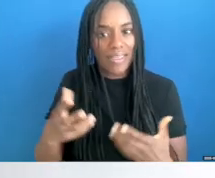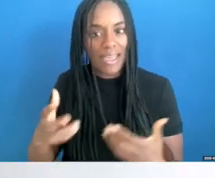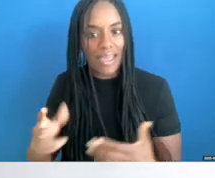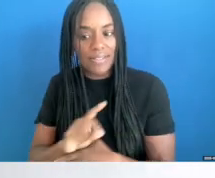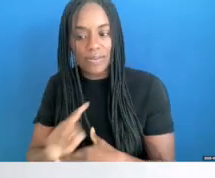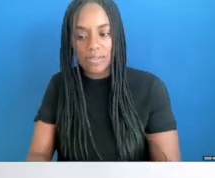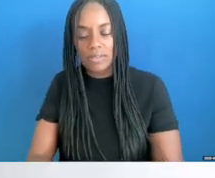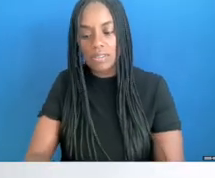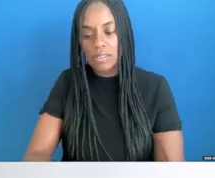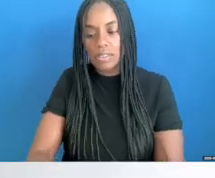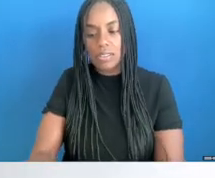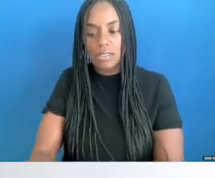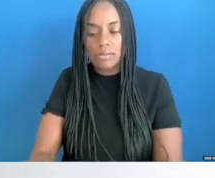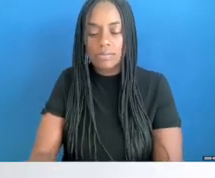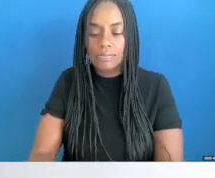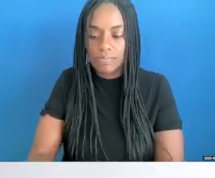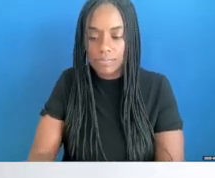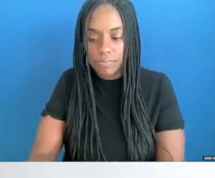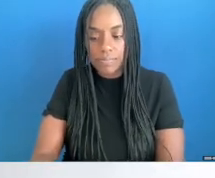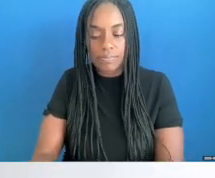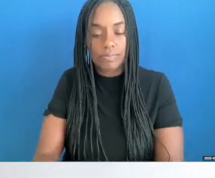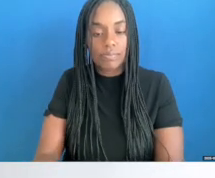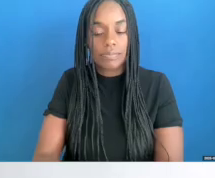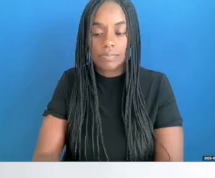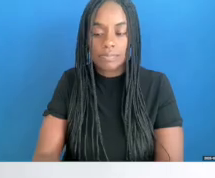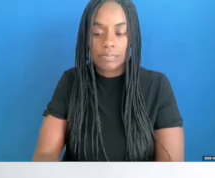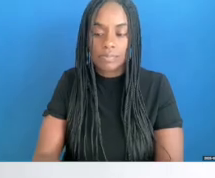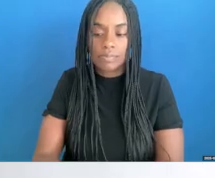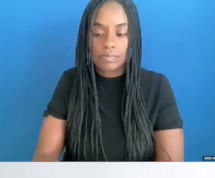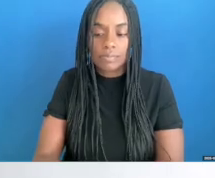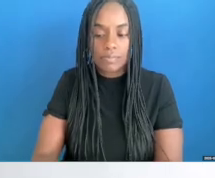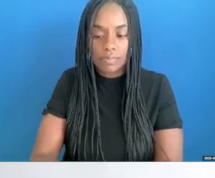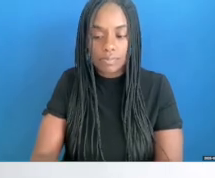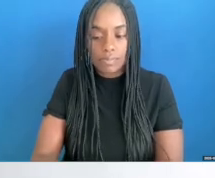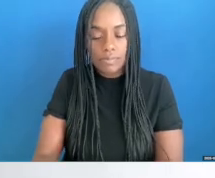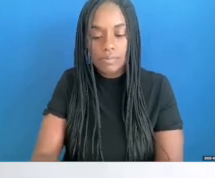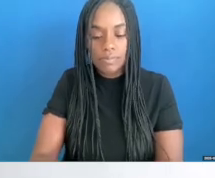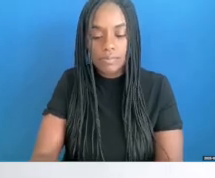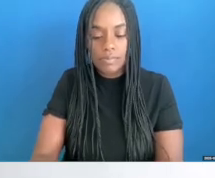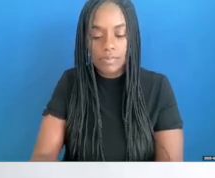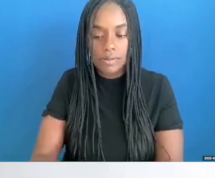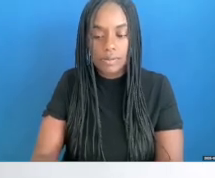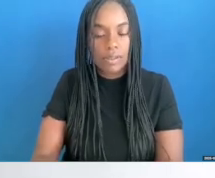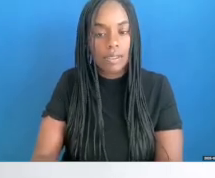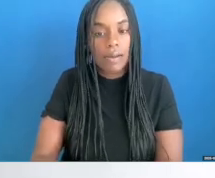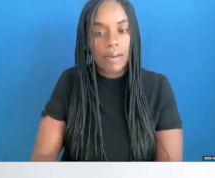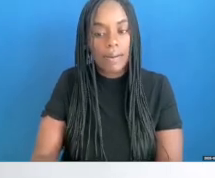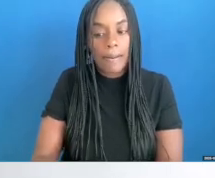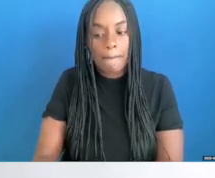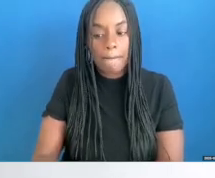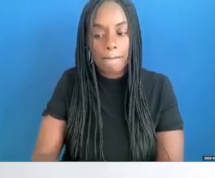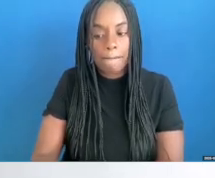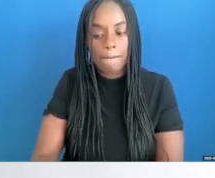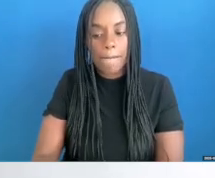you. Sure. Brian, thank you for your comment. Yeah, I just wanted to mention that we did have a